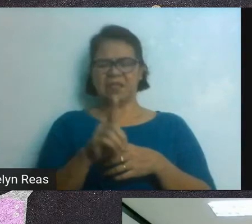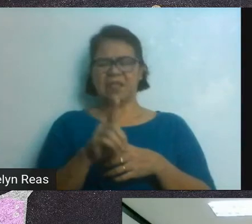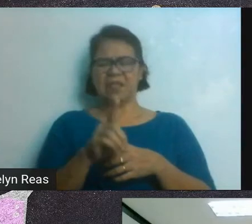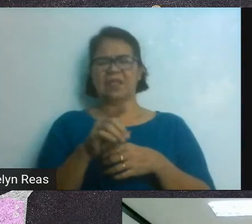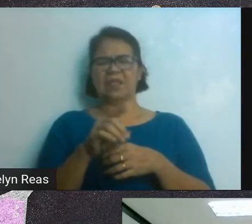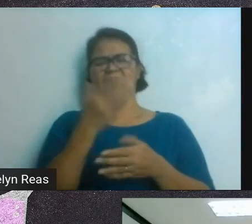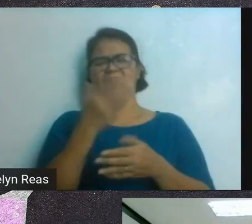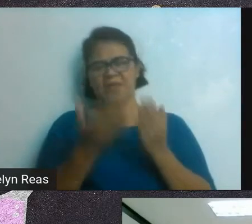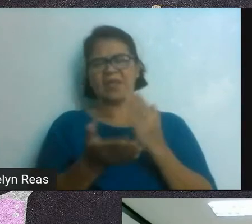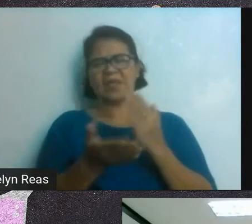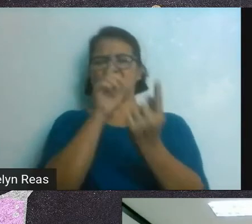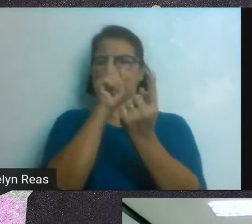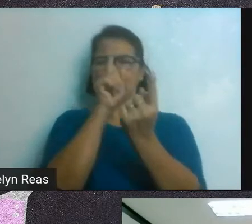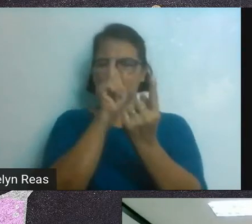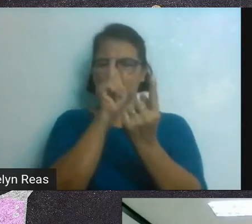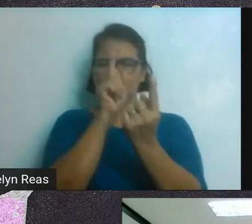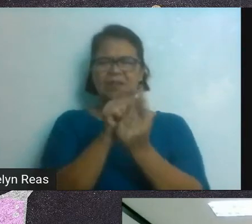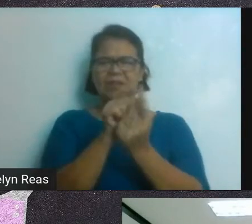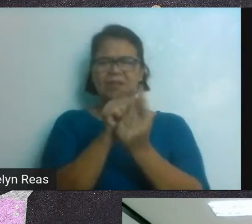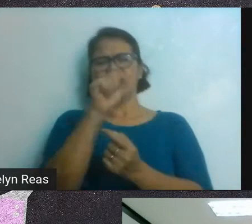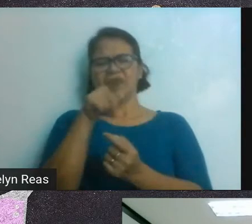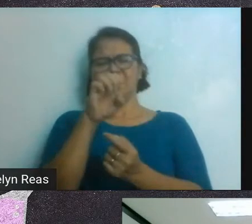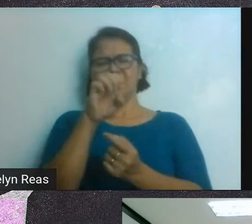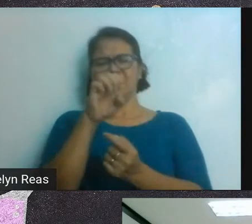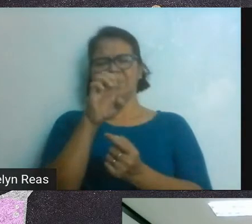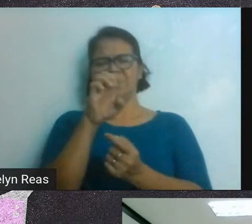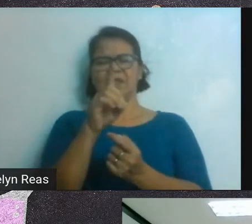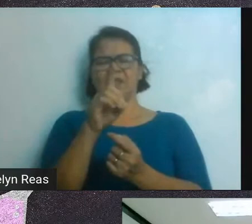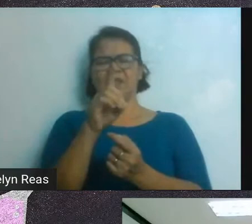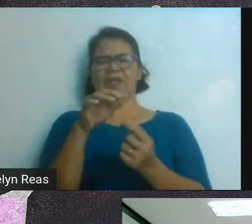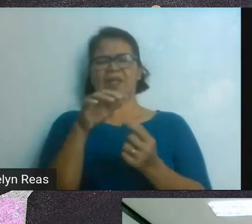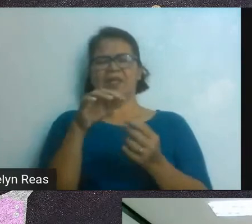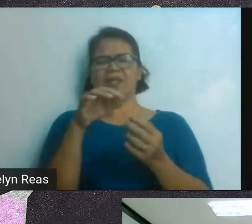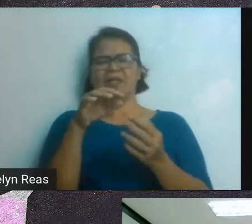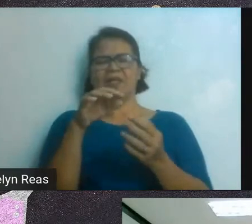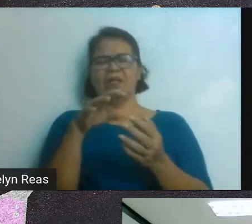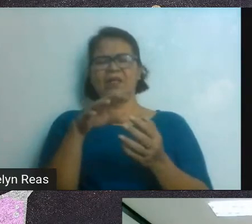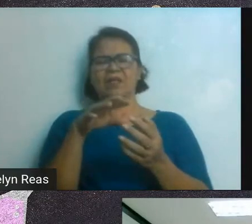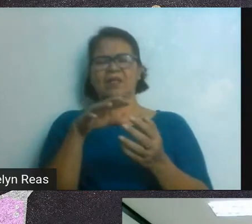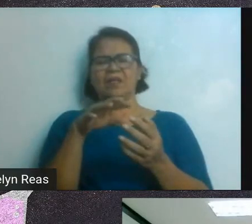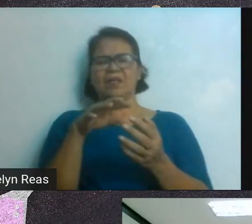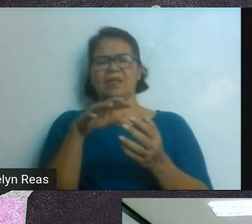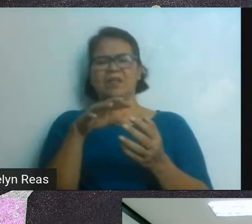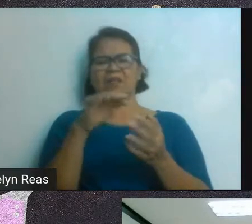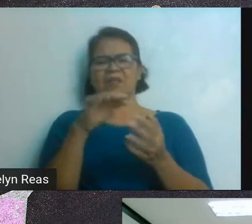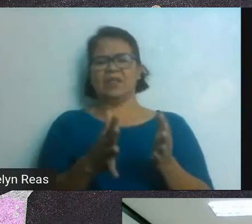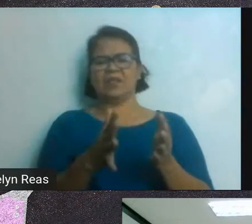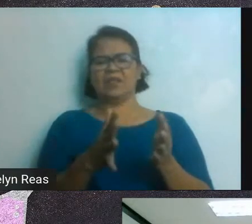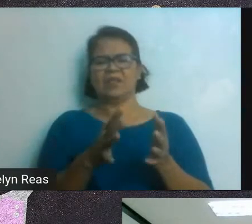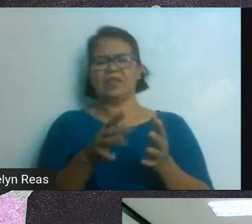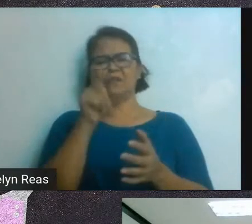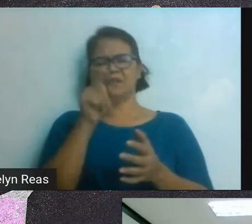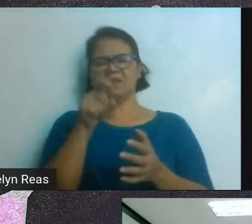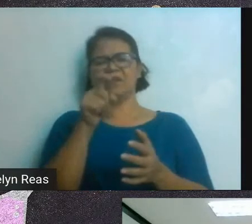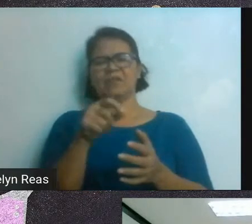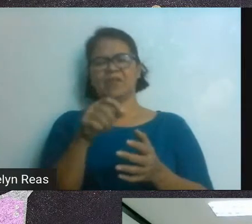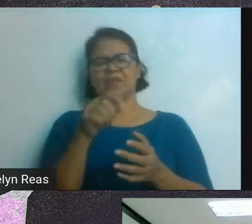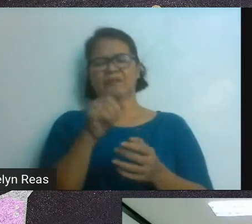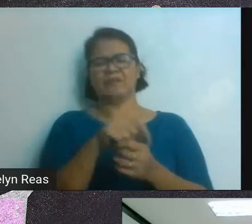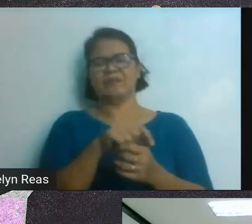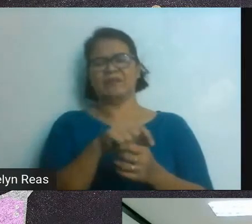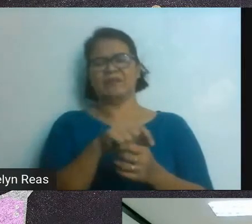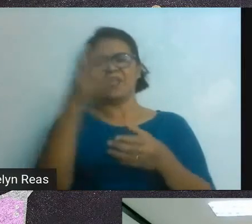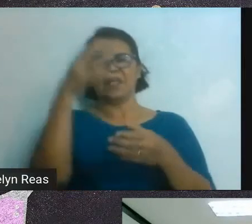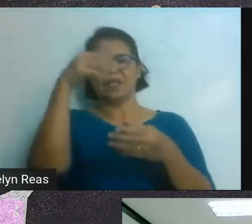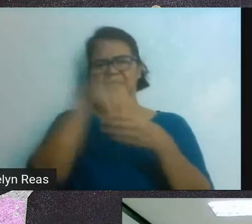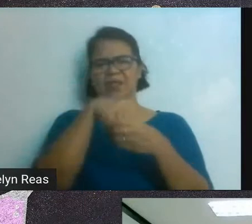special education learners natin at saka yung early grades. Kasi kailangan talaga yung input ni teacher. But if this